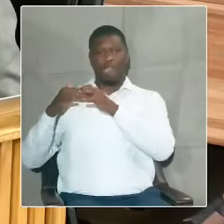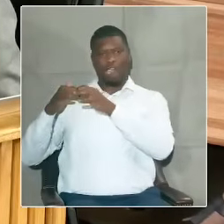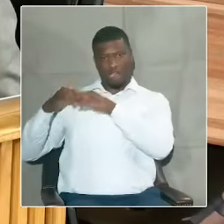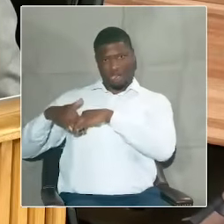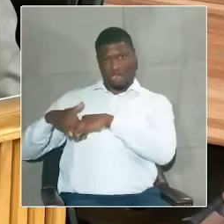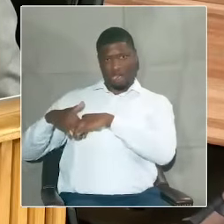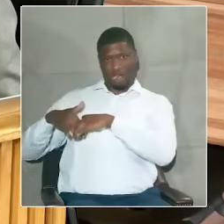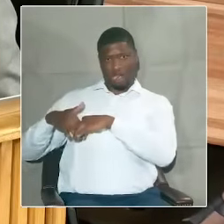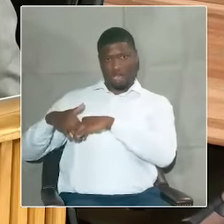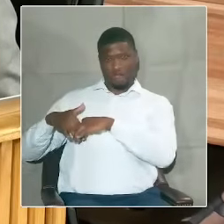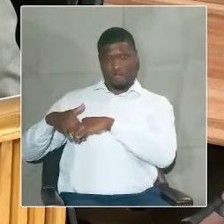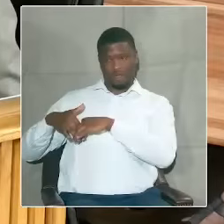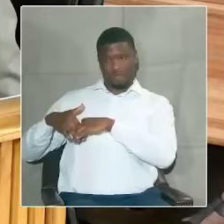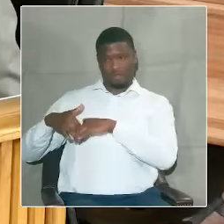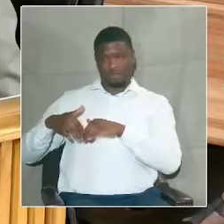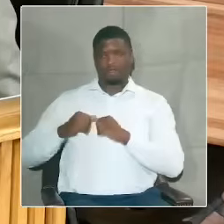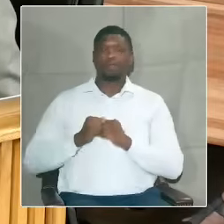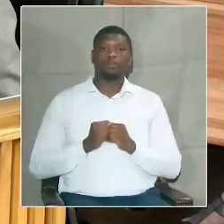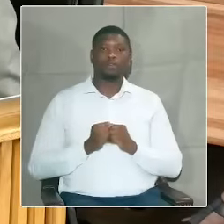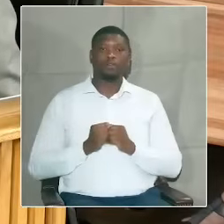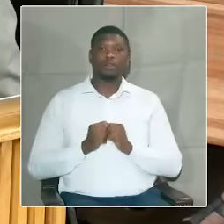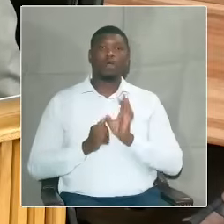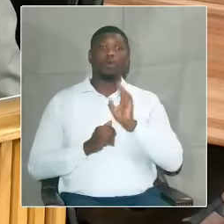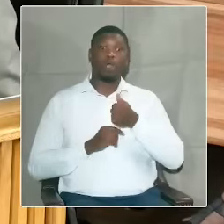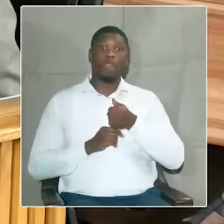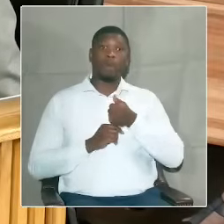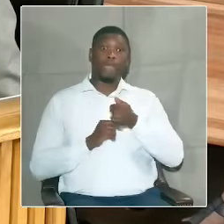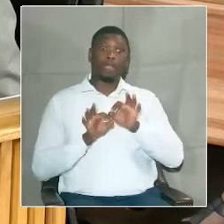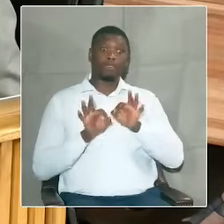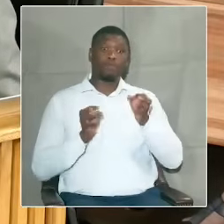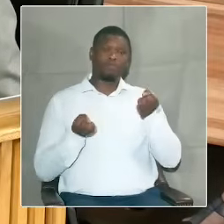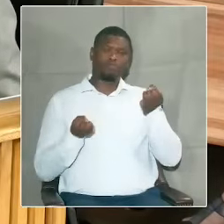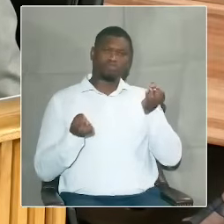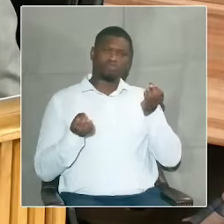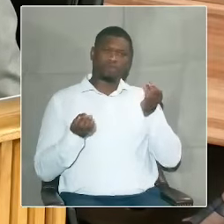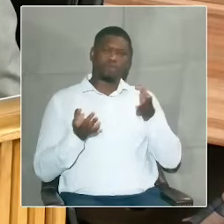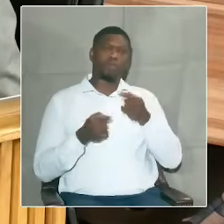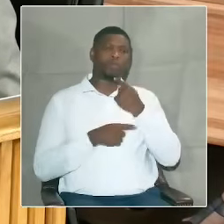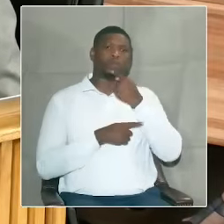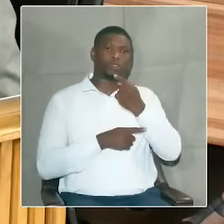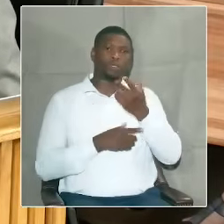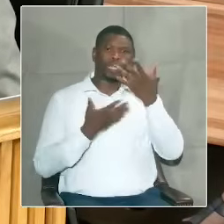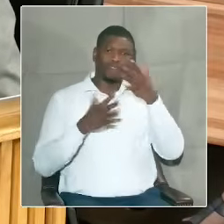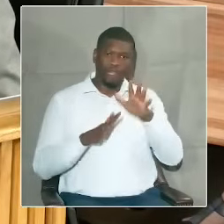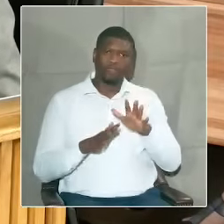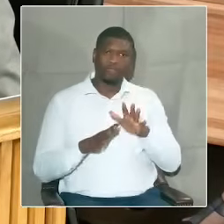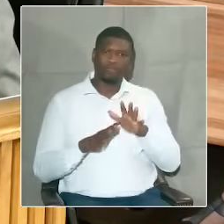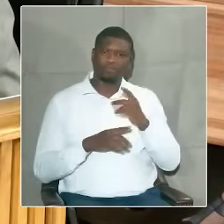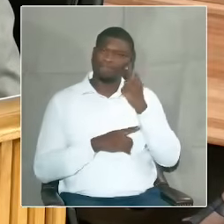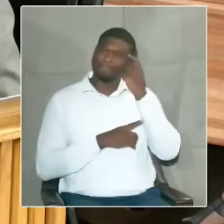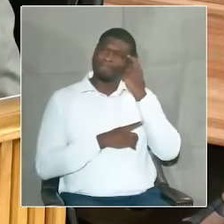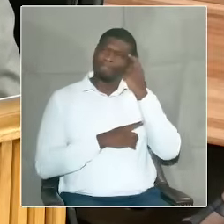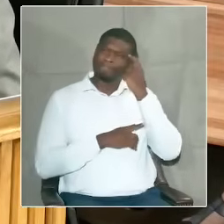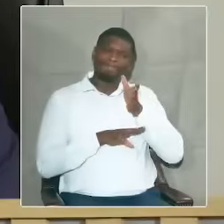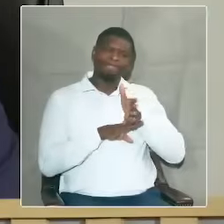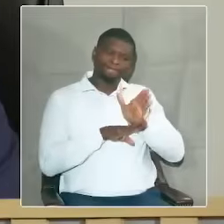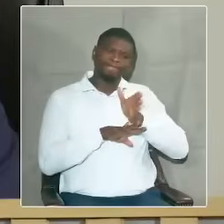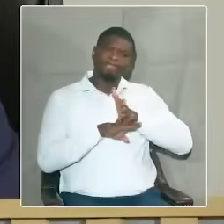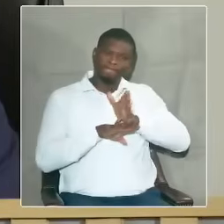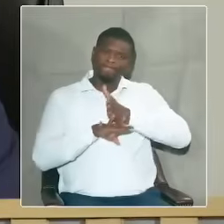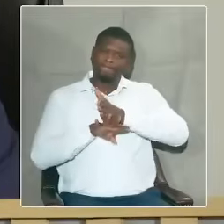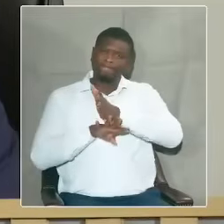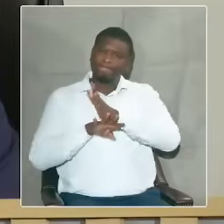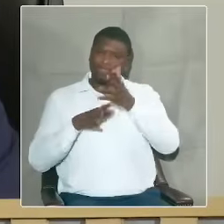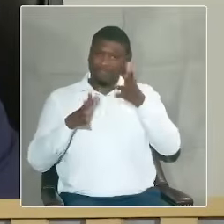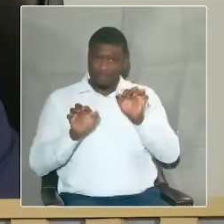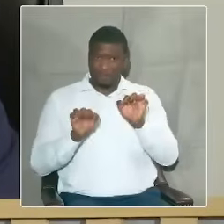And I'll take you back to your statement where you say you've considered all of these